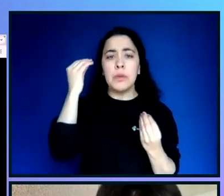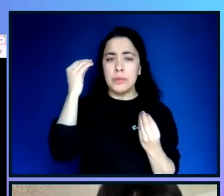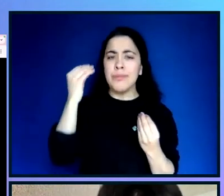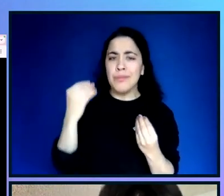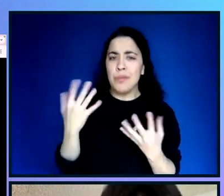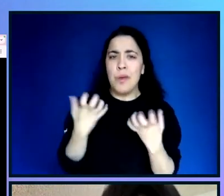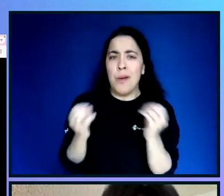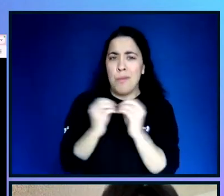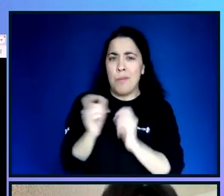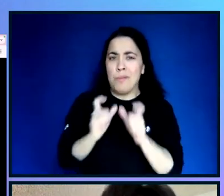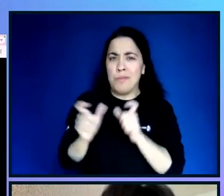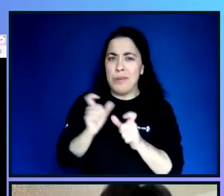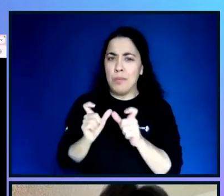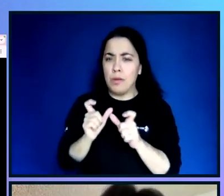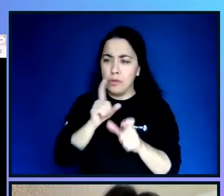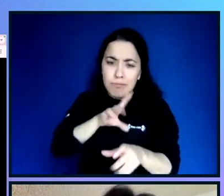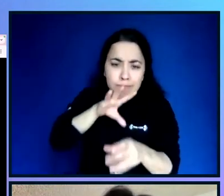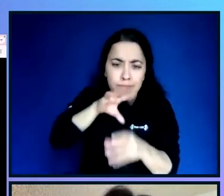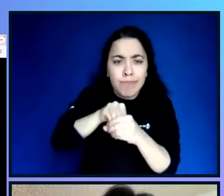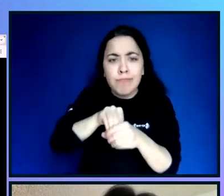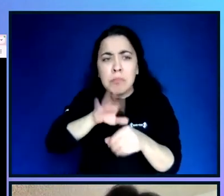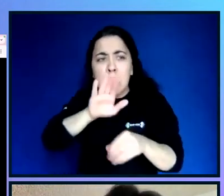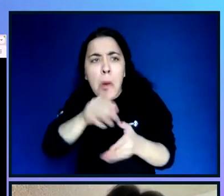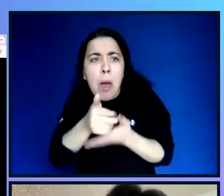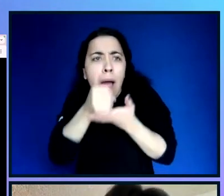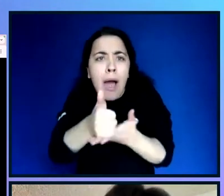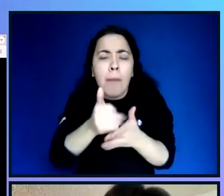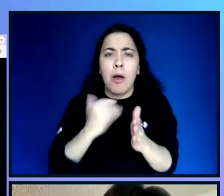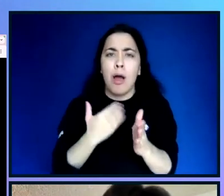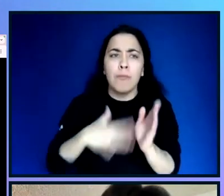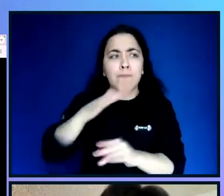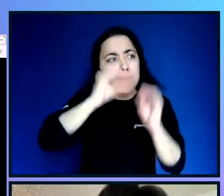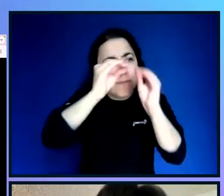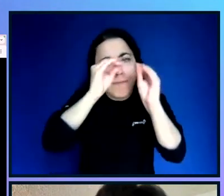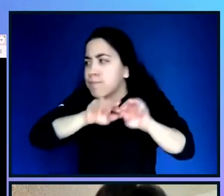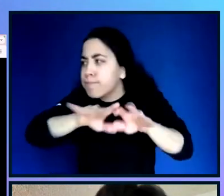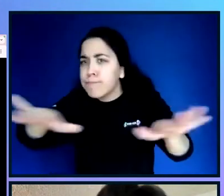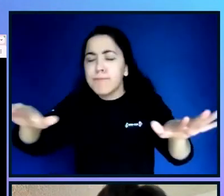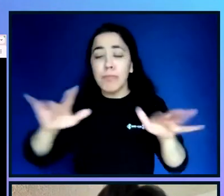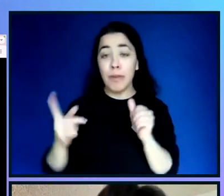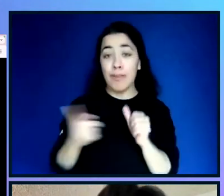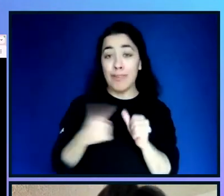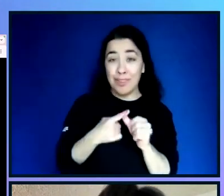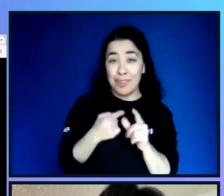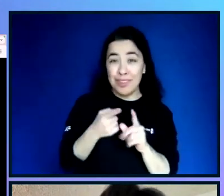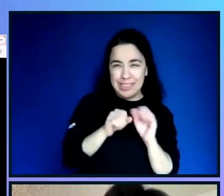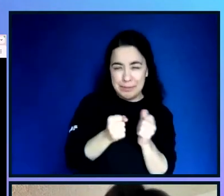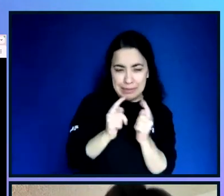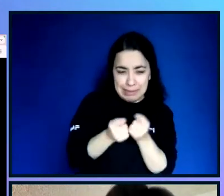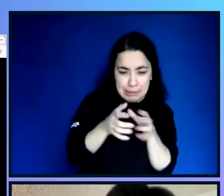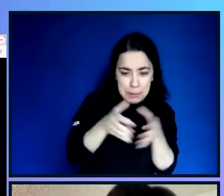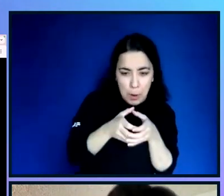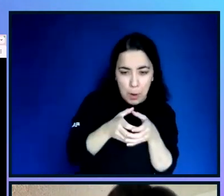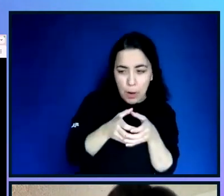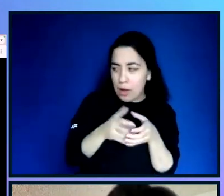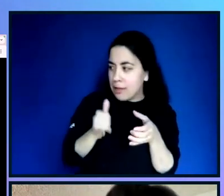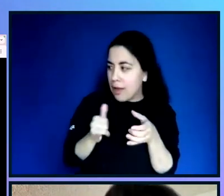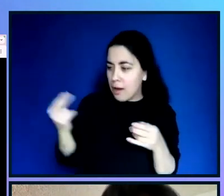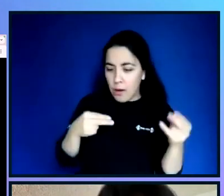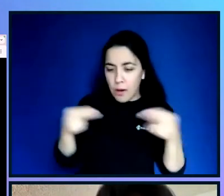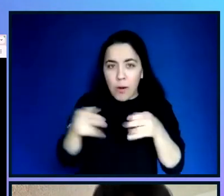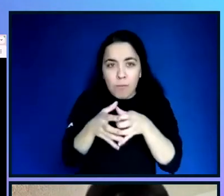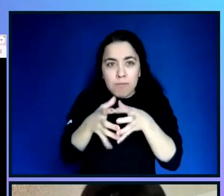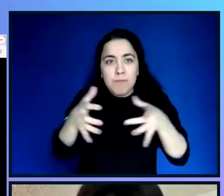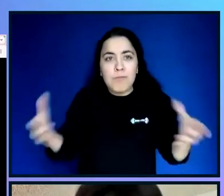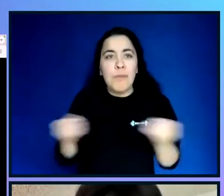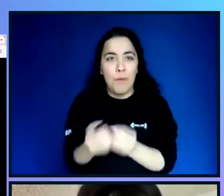to our education system. At first, it was very much from the accessibility team, and now we were having a lot more help. We